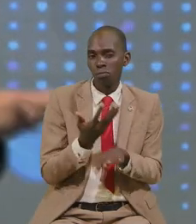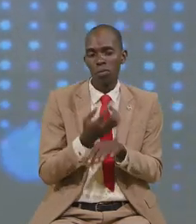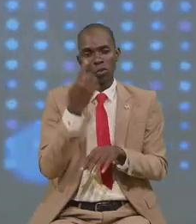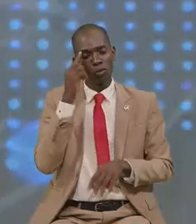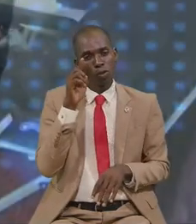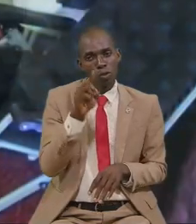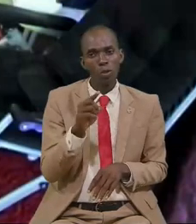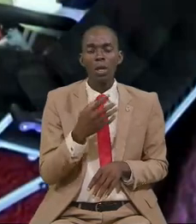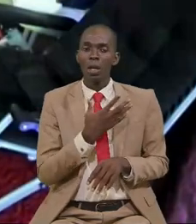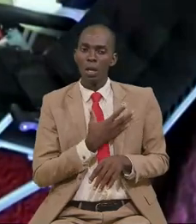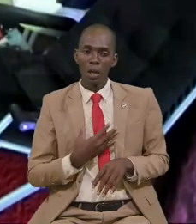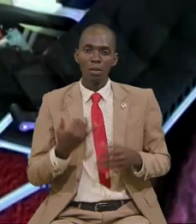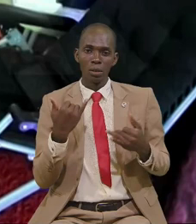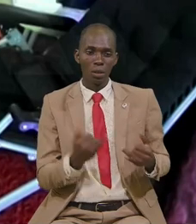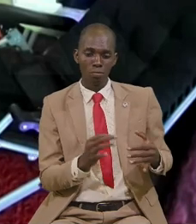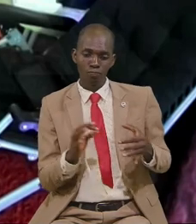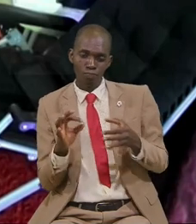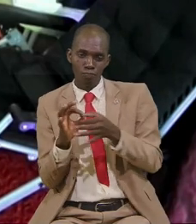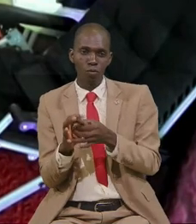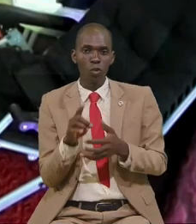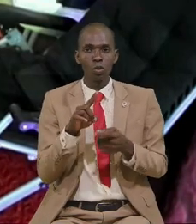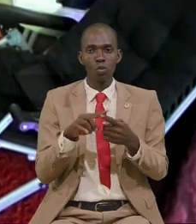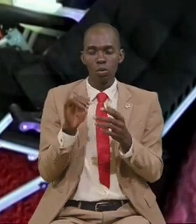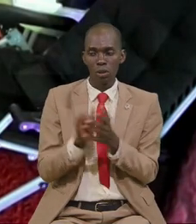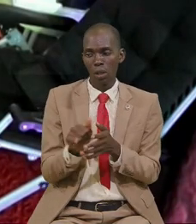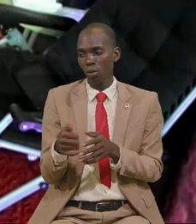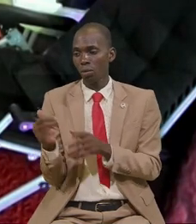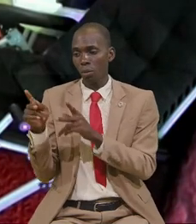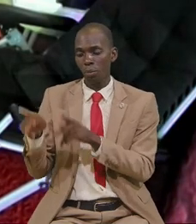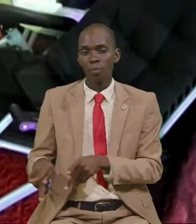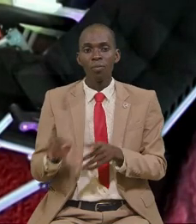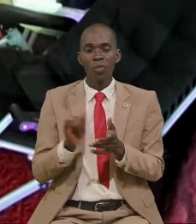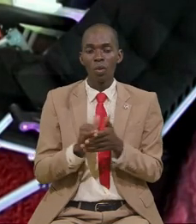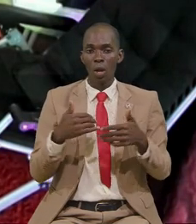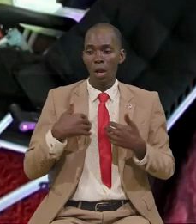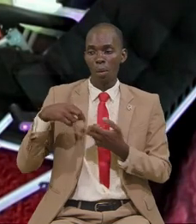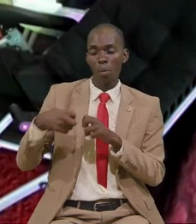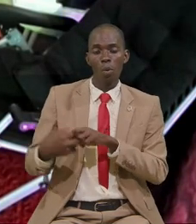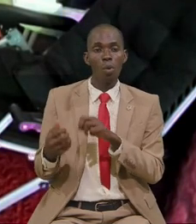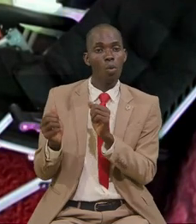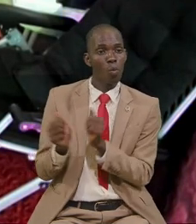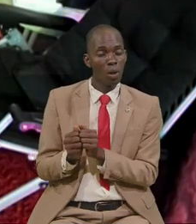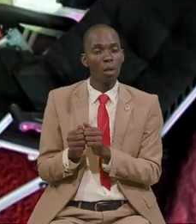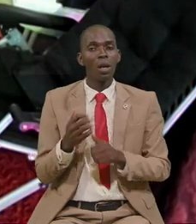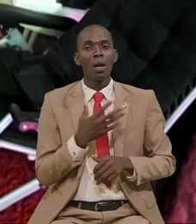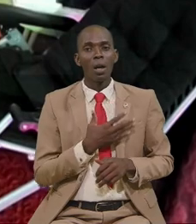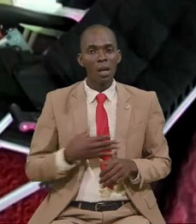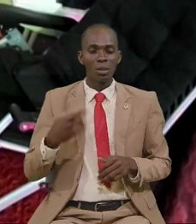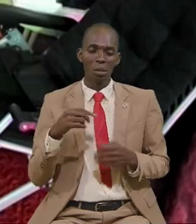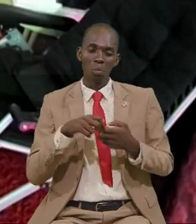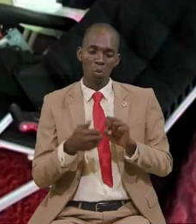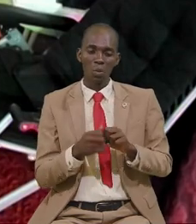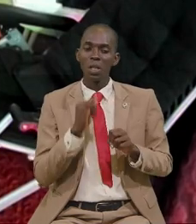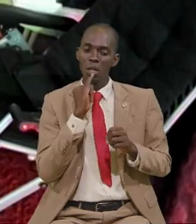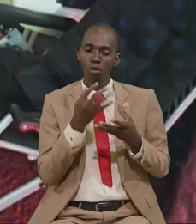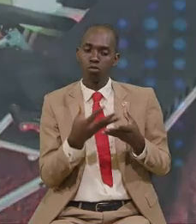and reconcile you to that person that you are challenged with, and the problem is solved, that